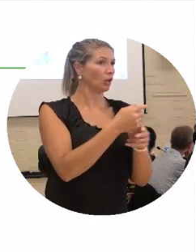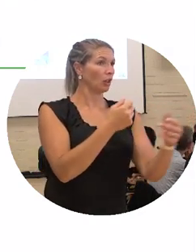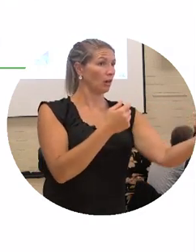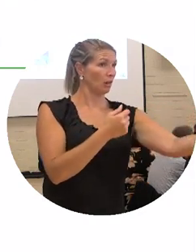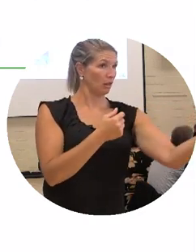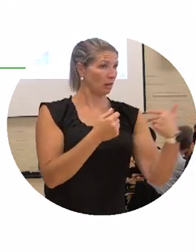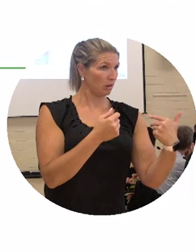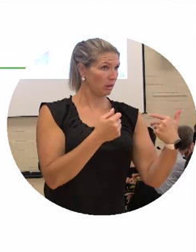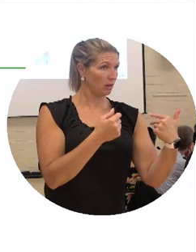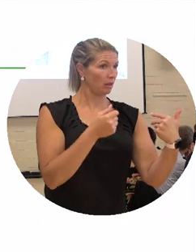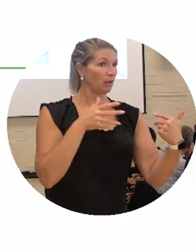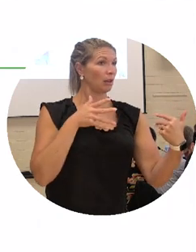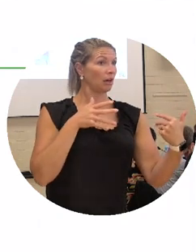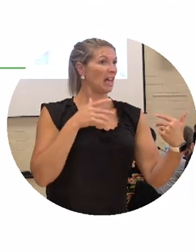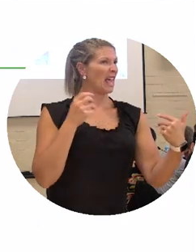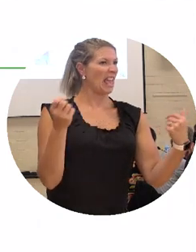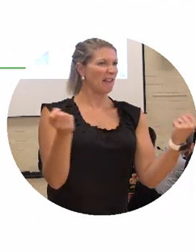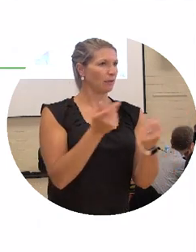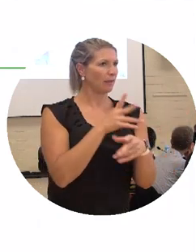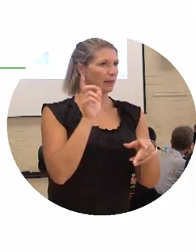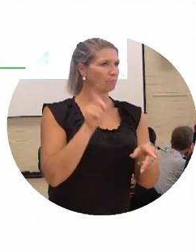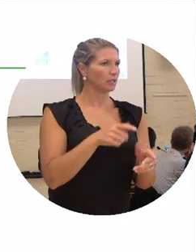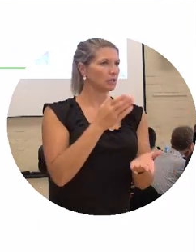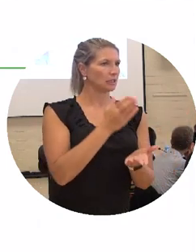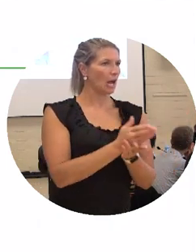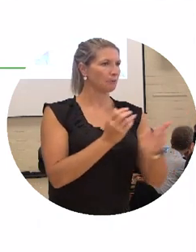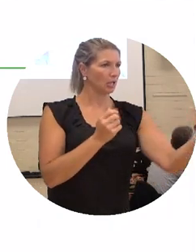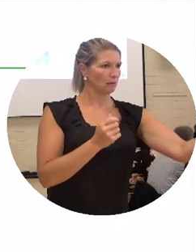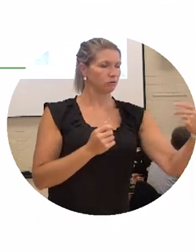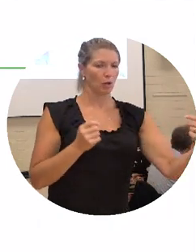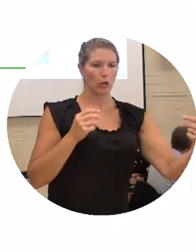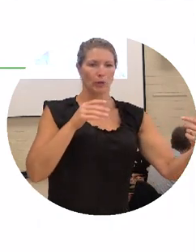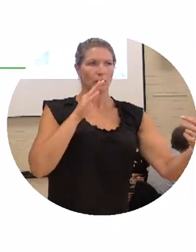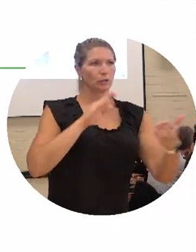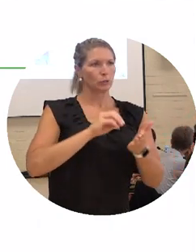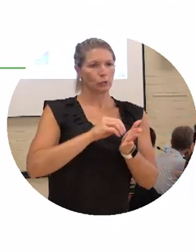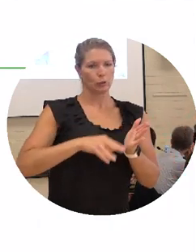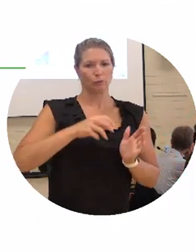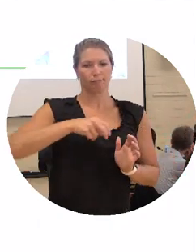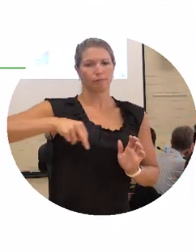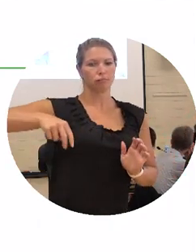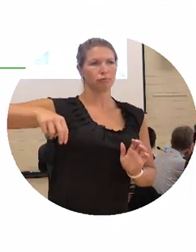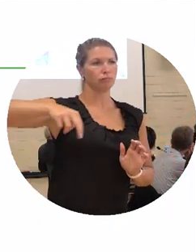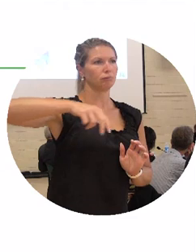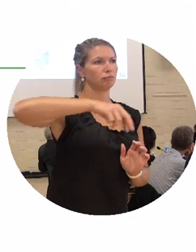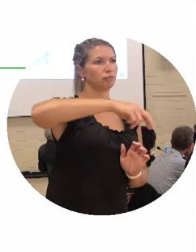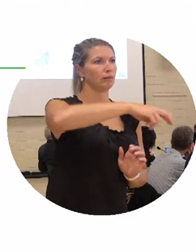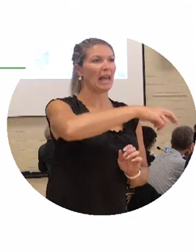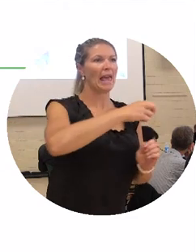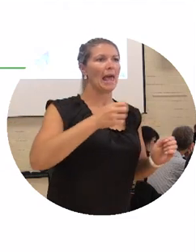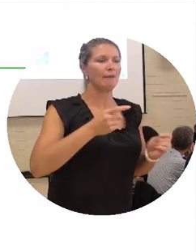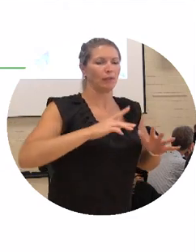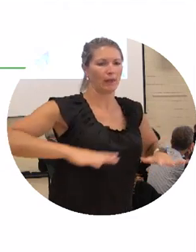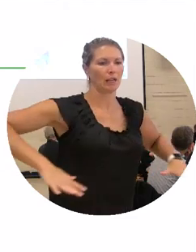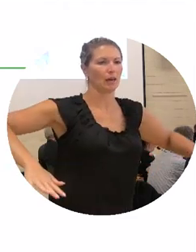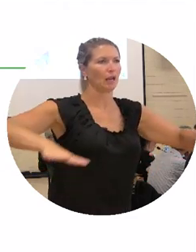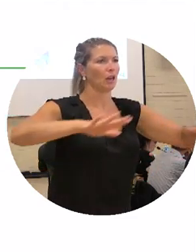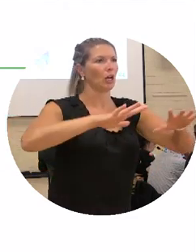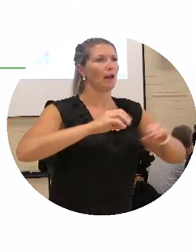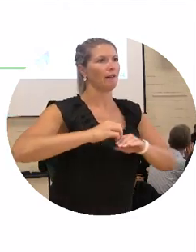the traffic alongside the bus. Everything has to stop until that start bomb is retracted and the lights go off and the children are safely across the